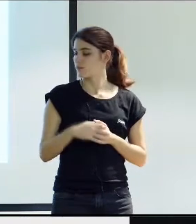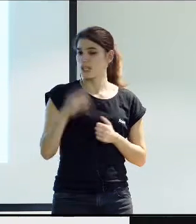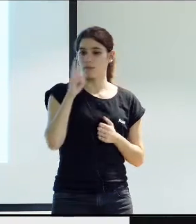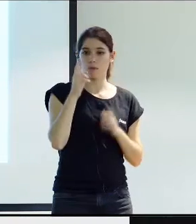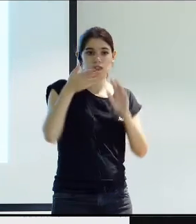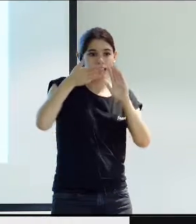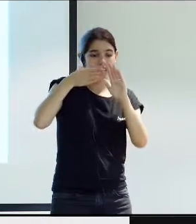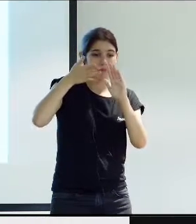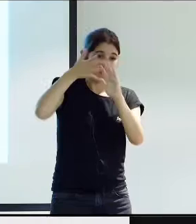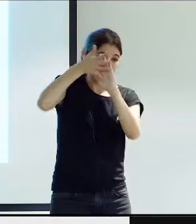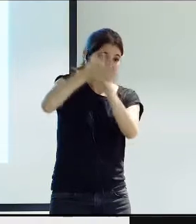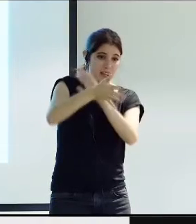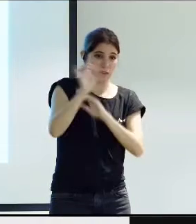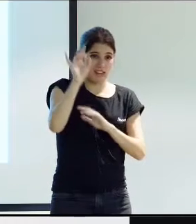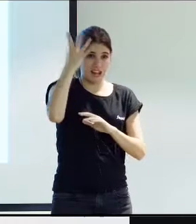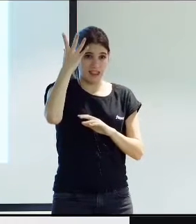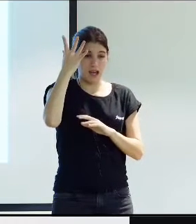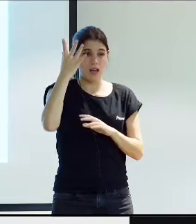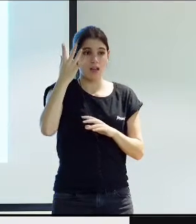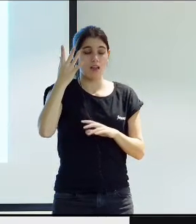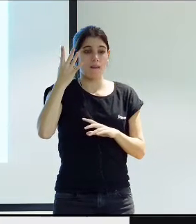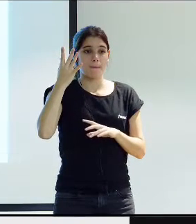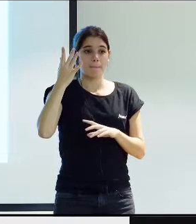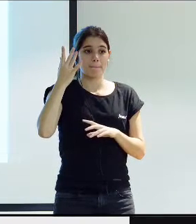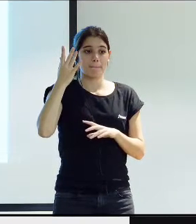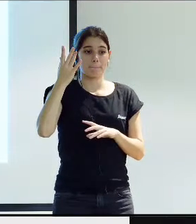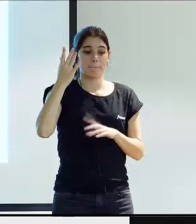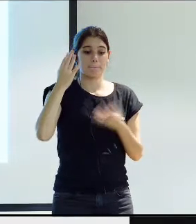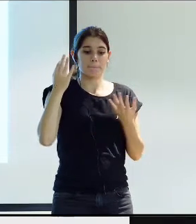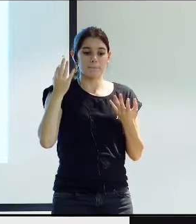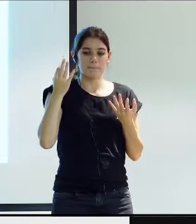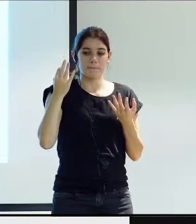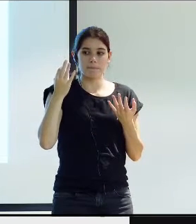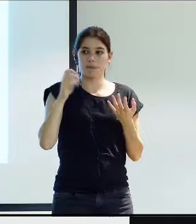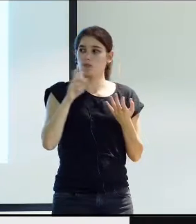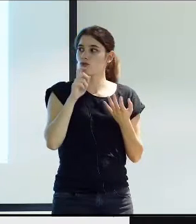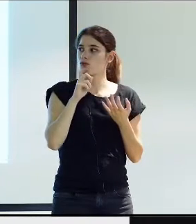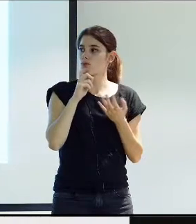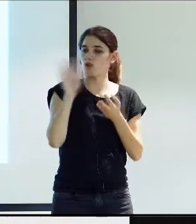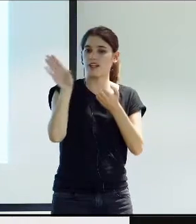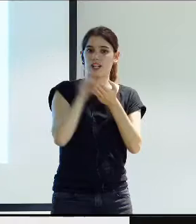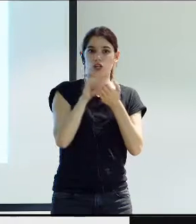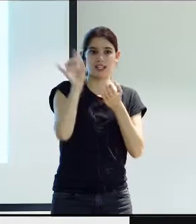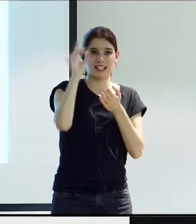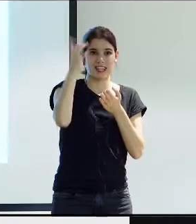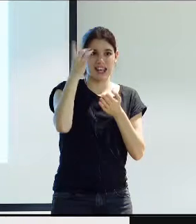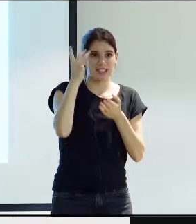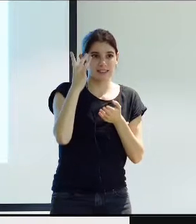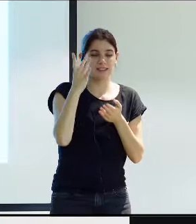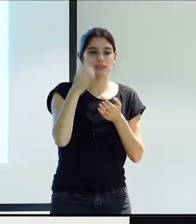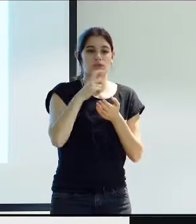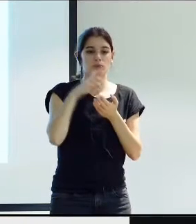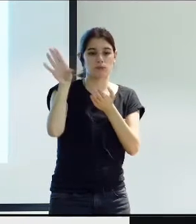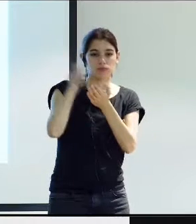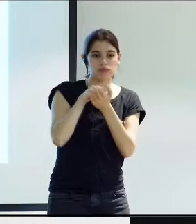general comment that was decided on by the committee in